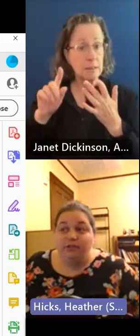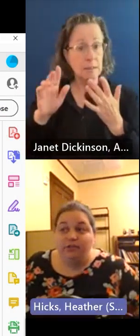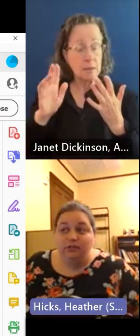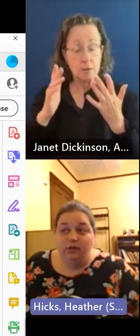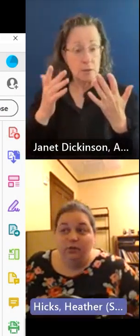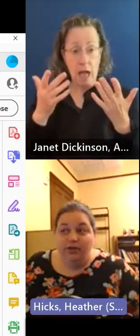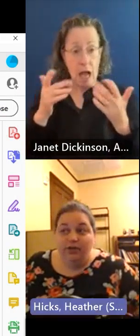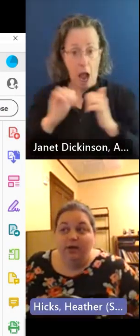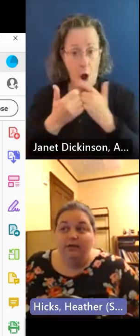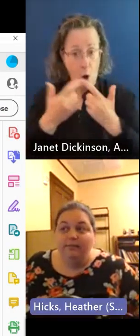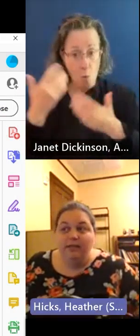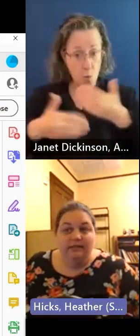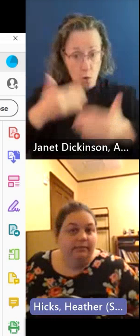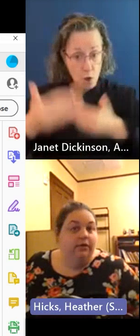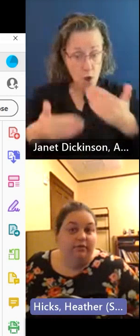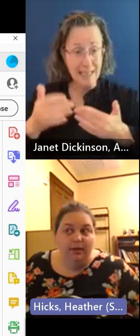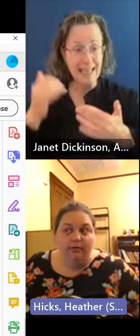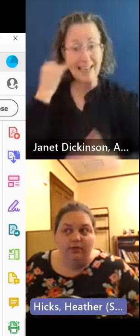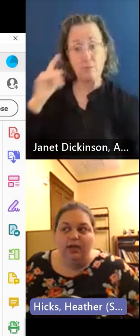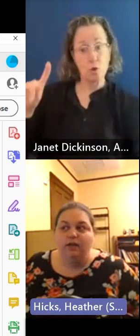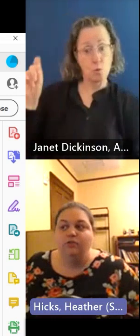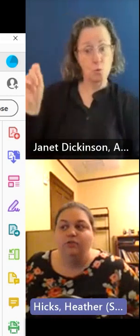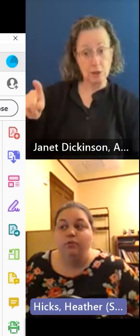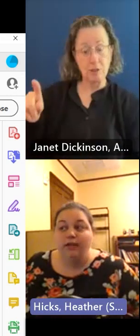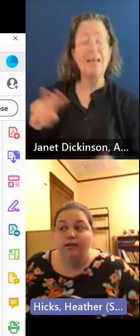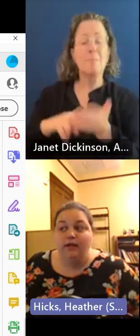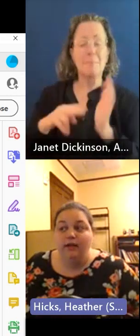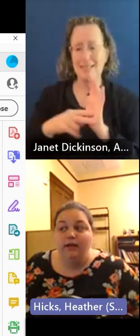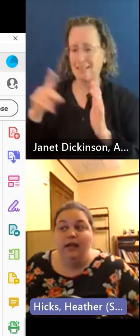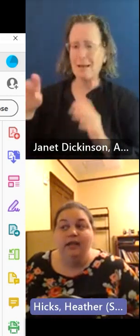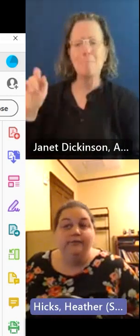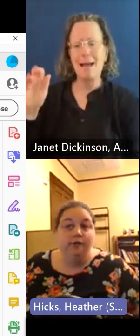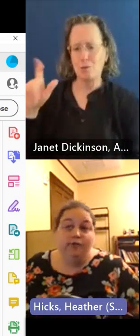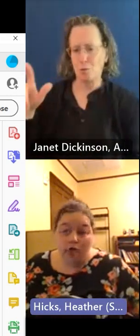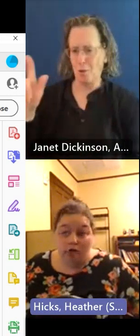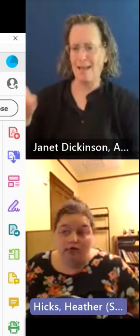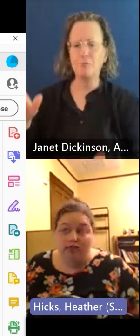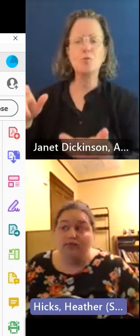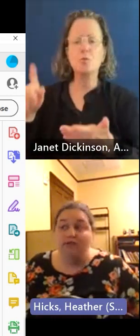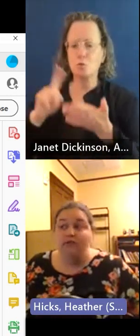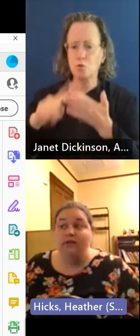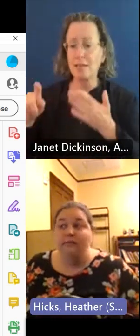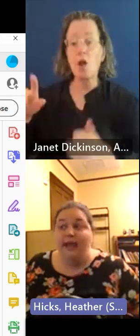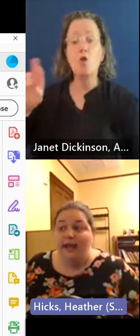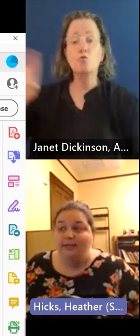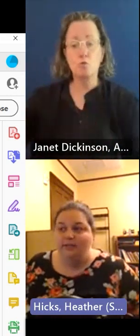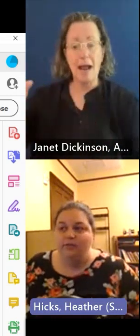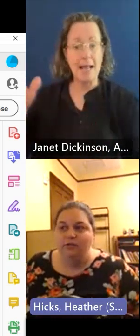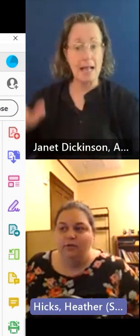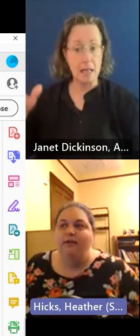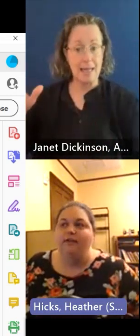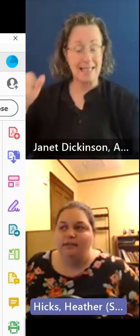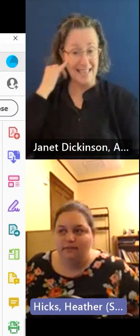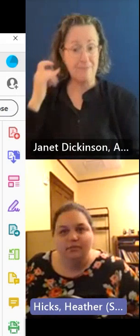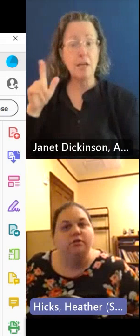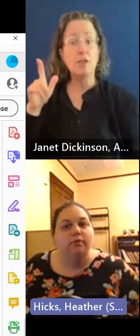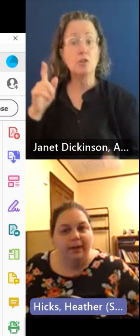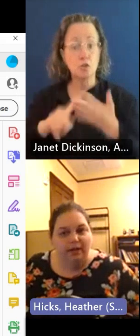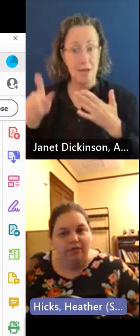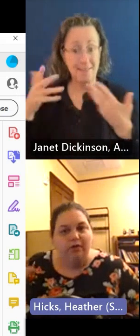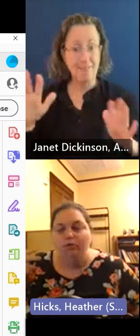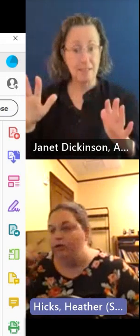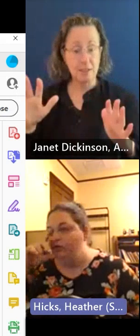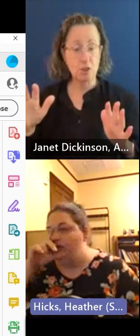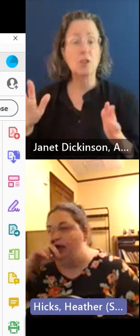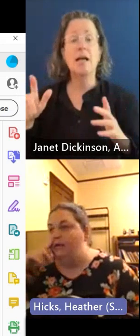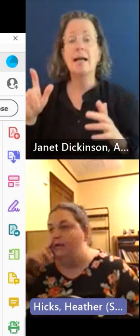if there's the question mark, that means it's something you have to manually check. So you right click on it, and if you've already checked it, you can click pass so that you have this to